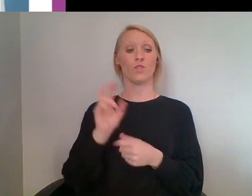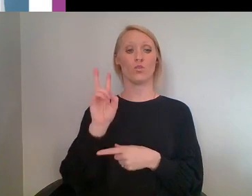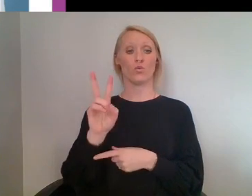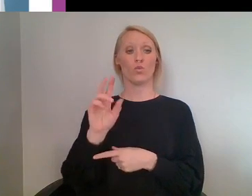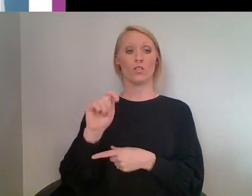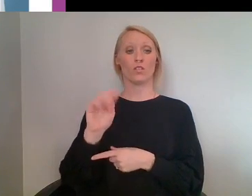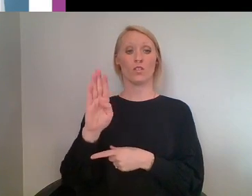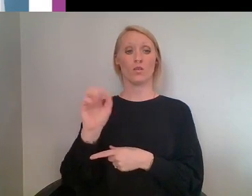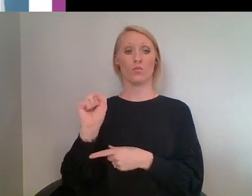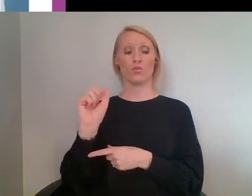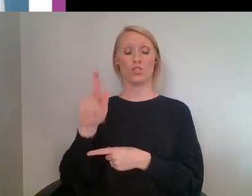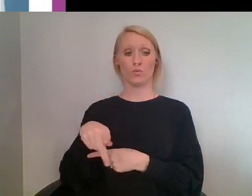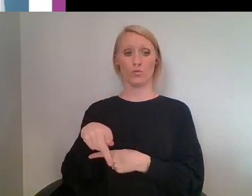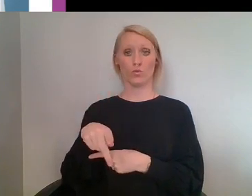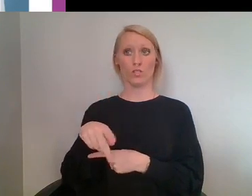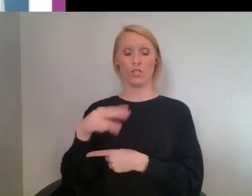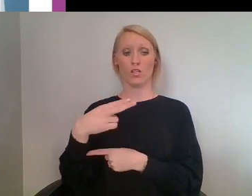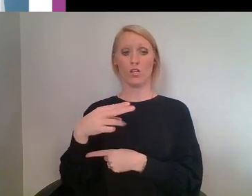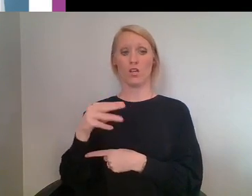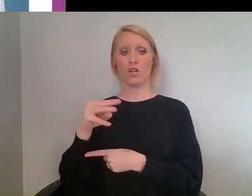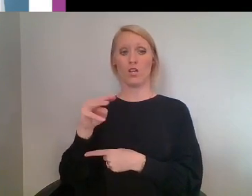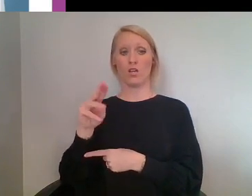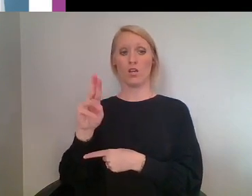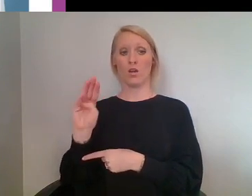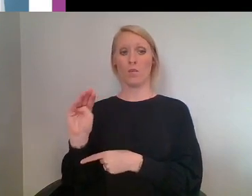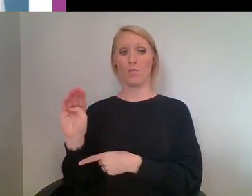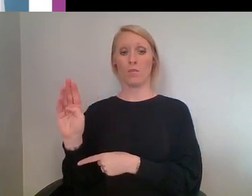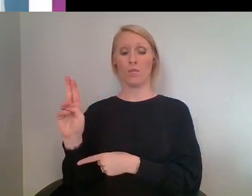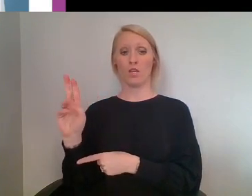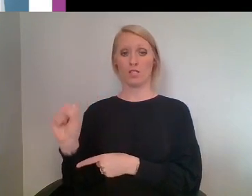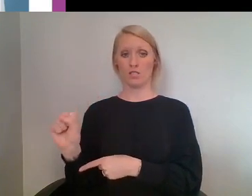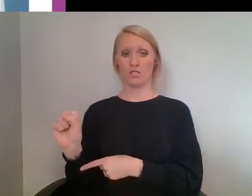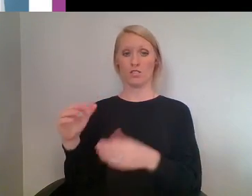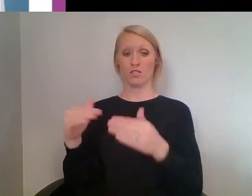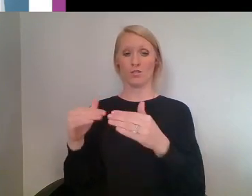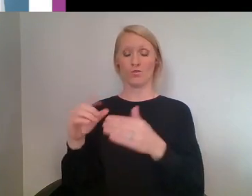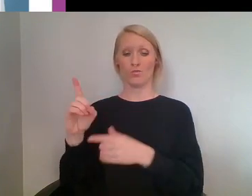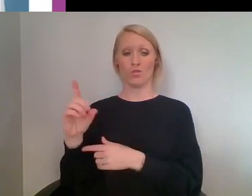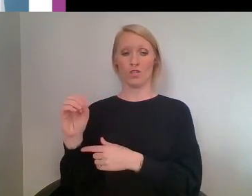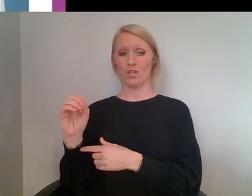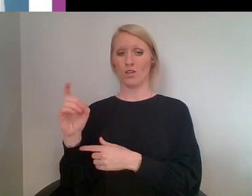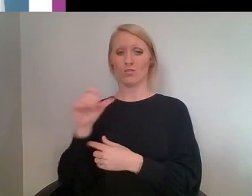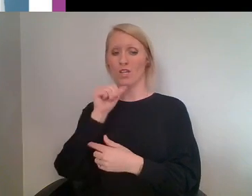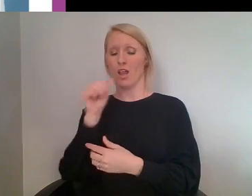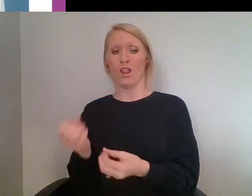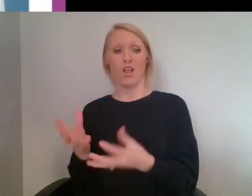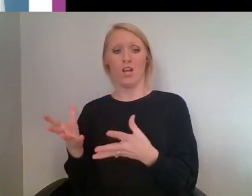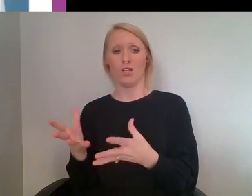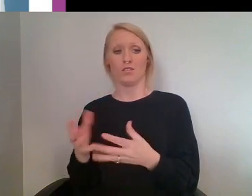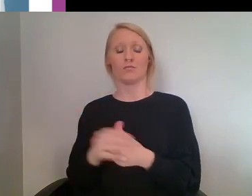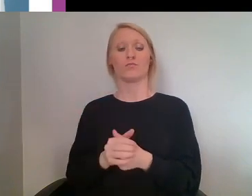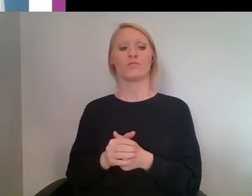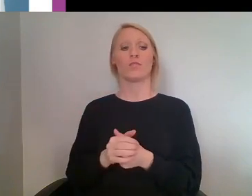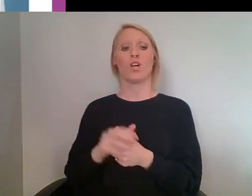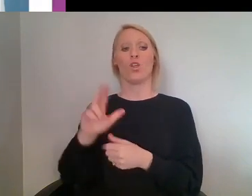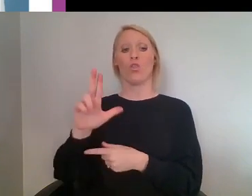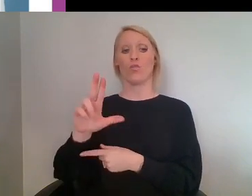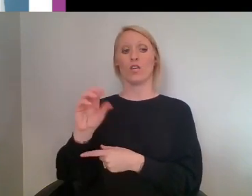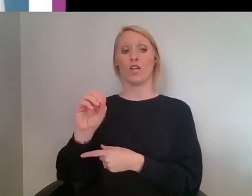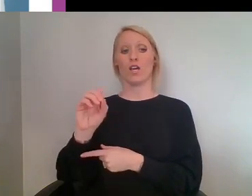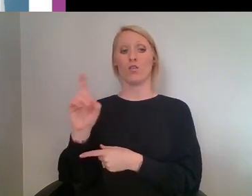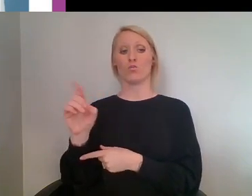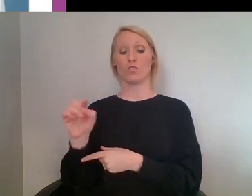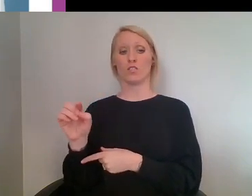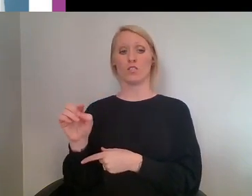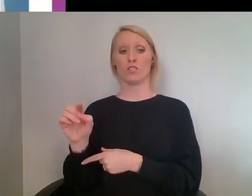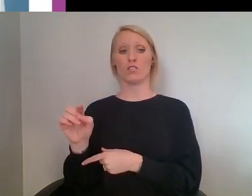hummus. 2 tablespoons is not a whole lot. That equals 1 ounce. 3 ounces of chicken breast. So again, what does 3 ounces look like?